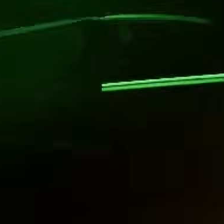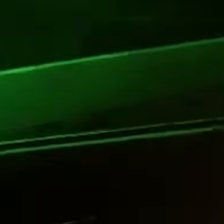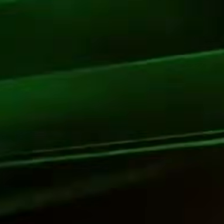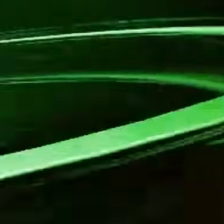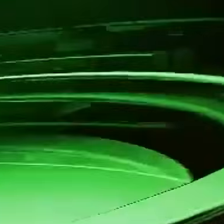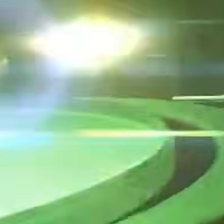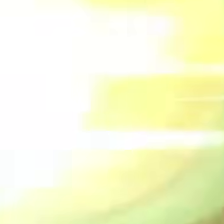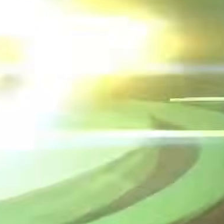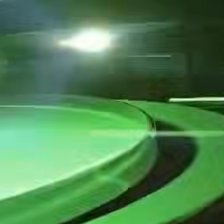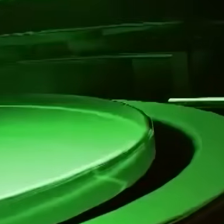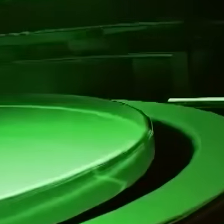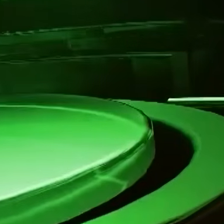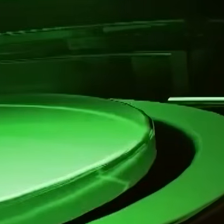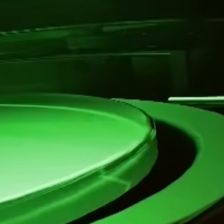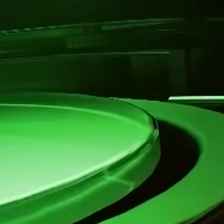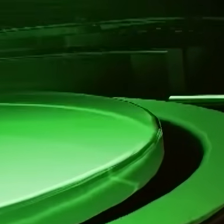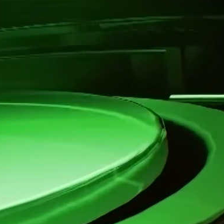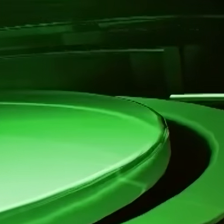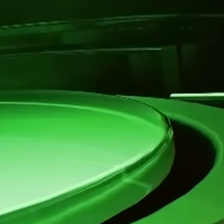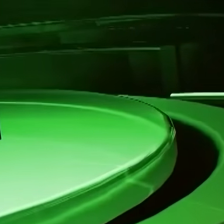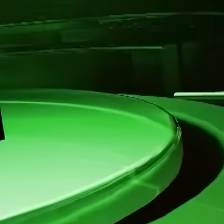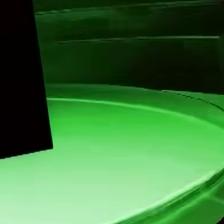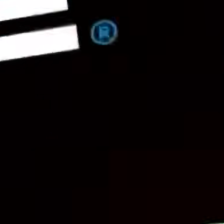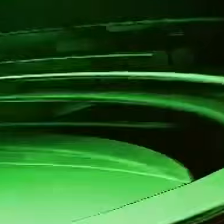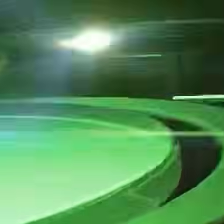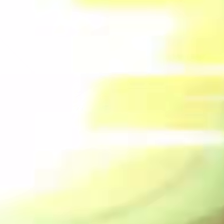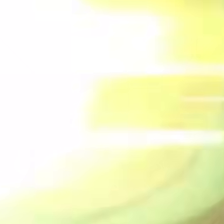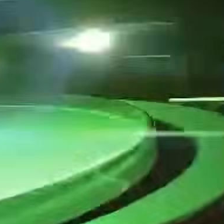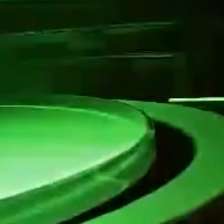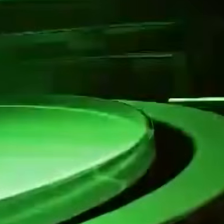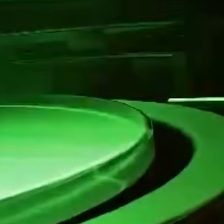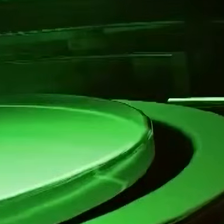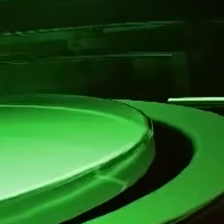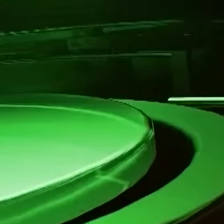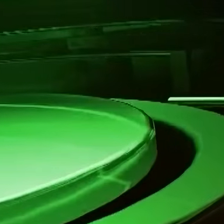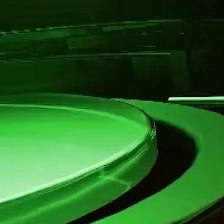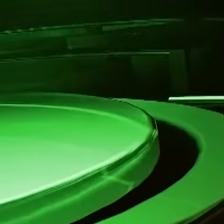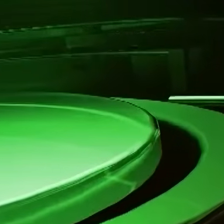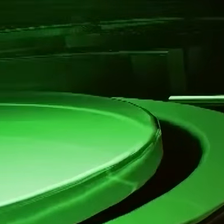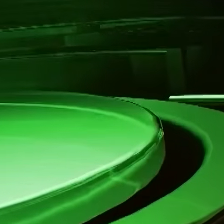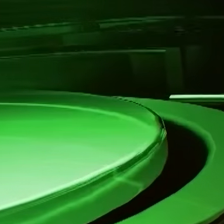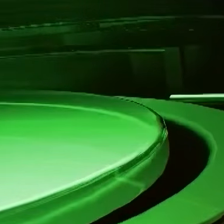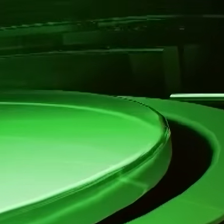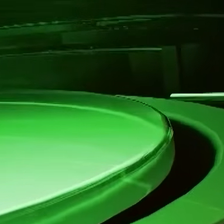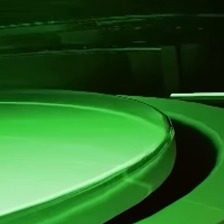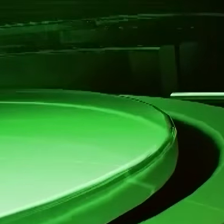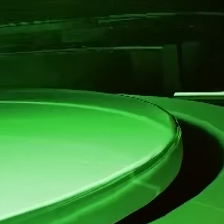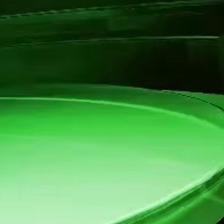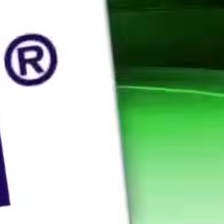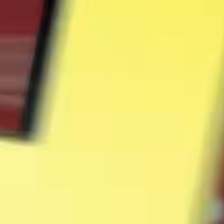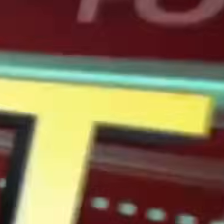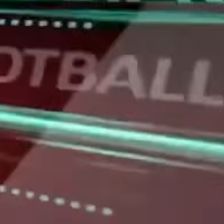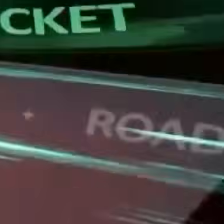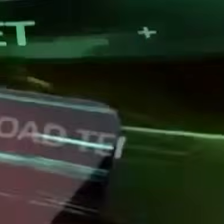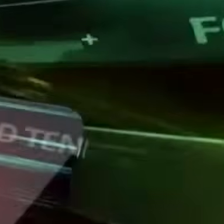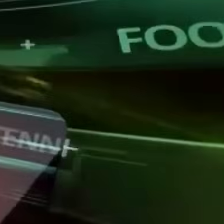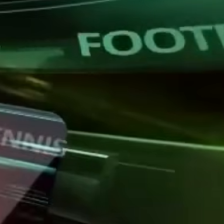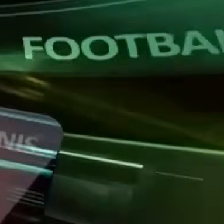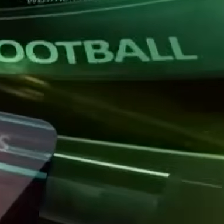brought to you by Power In. Pause is power. And by Dasani. Live first, Dasani after.